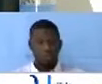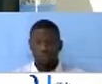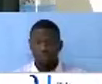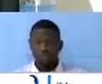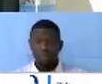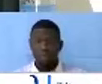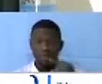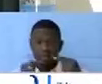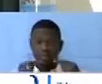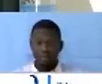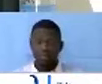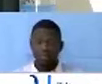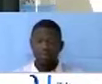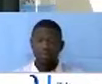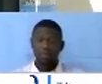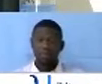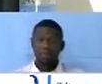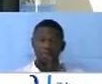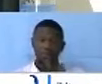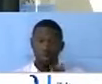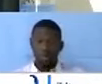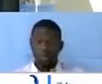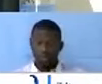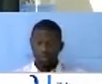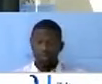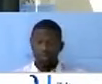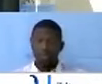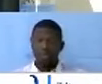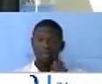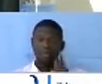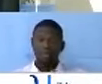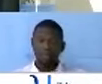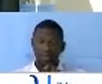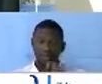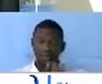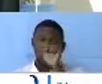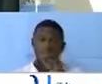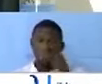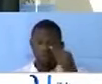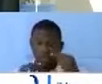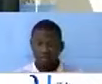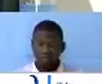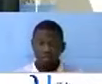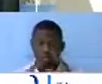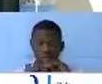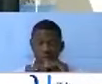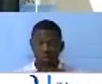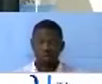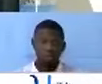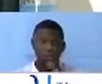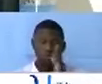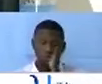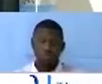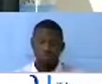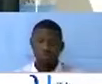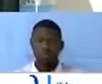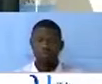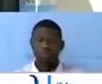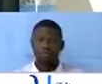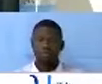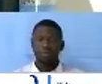So you accepting that your testimony is not true? This is not true. The statement of Omar